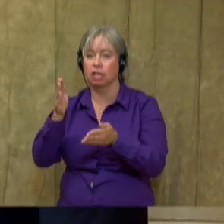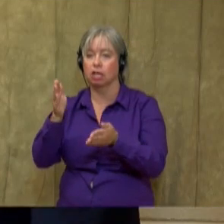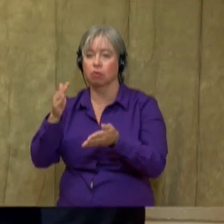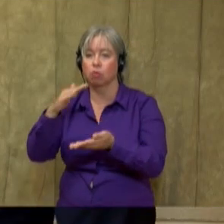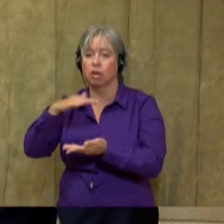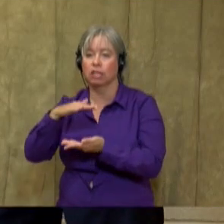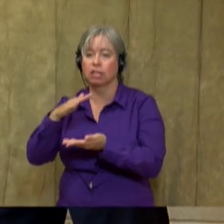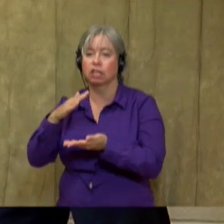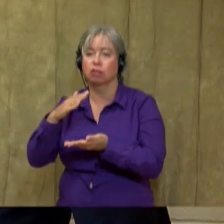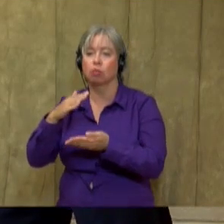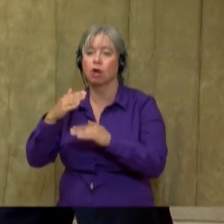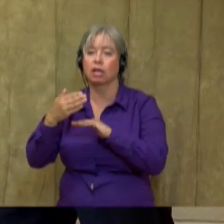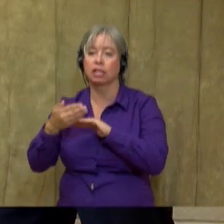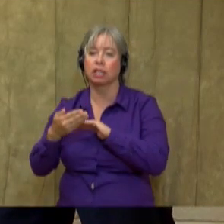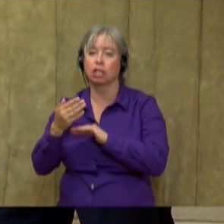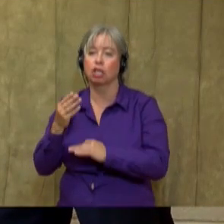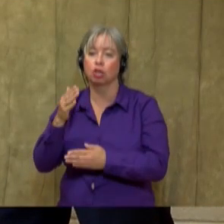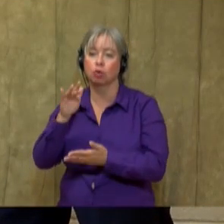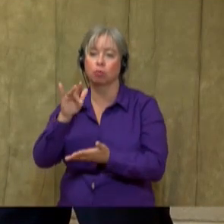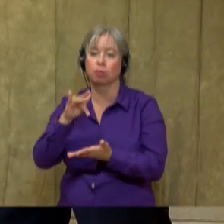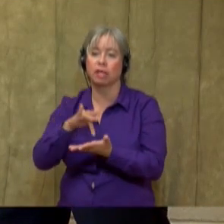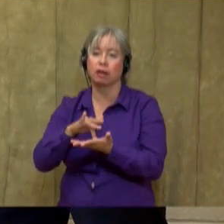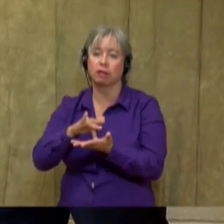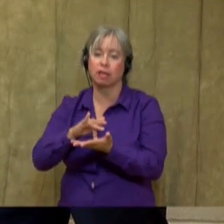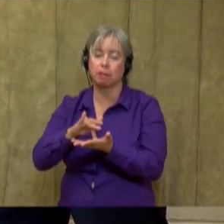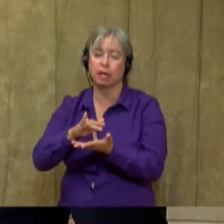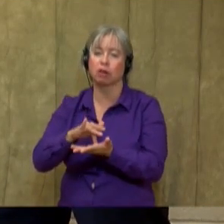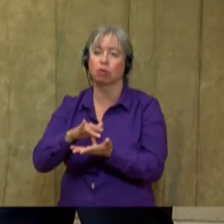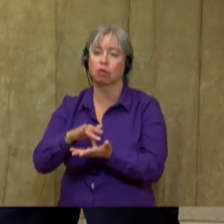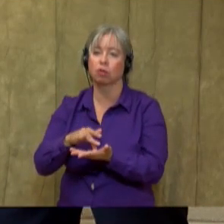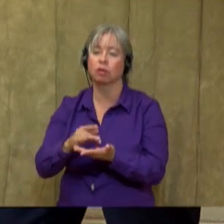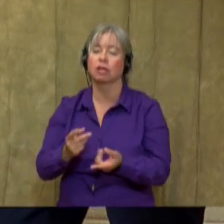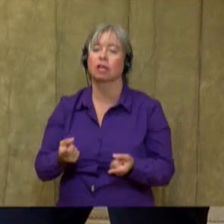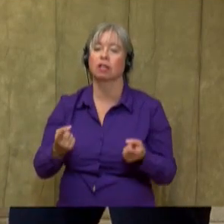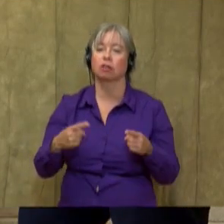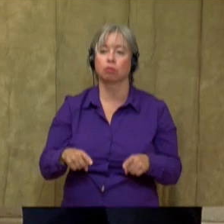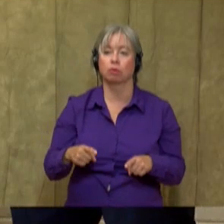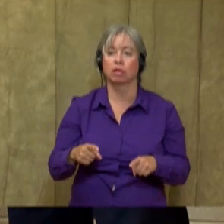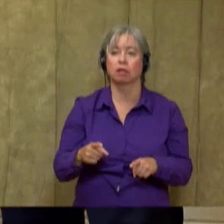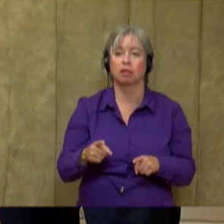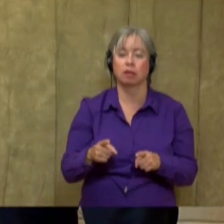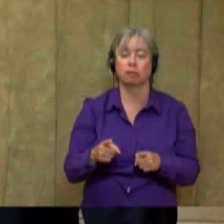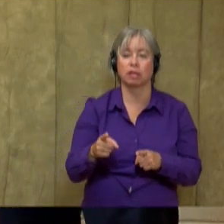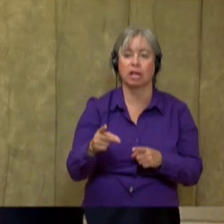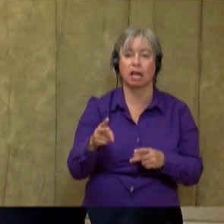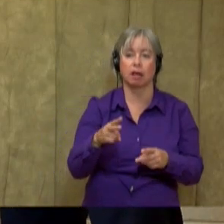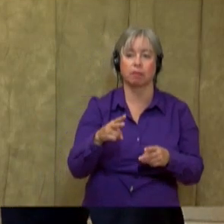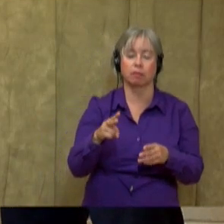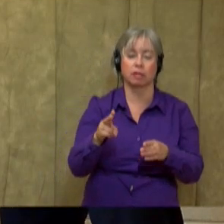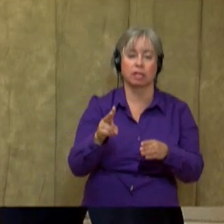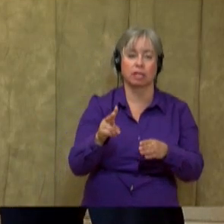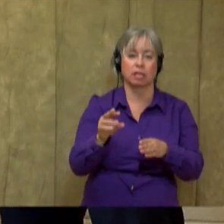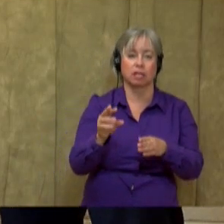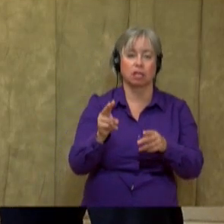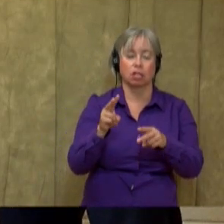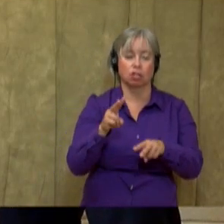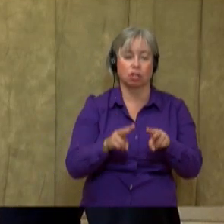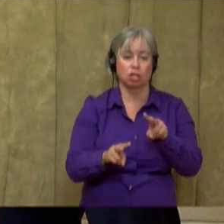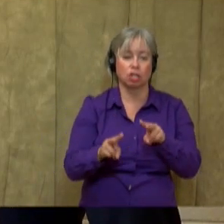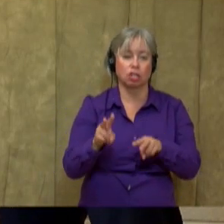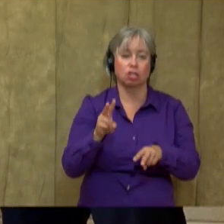And so as we're looking to define a function, and remember, I'm telling you that a function gives us a unique